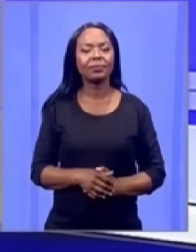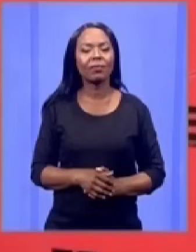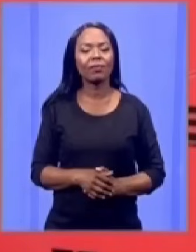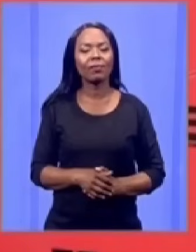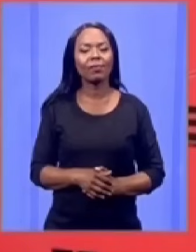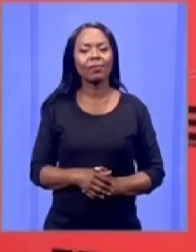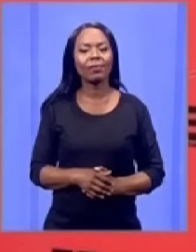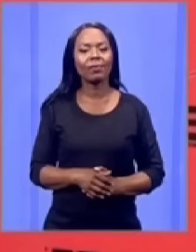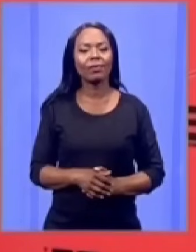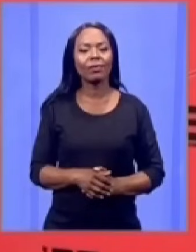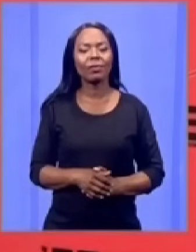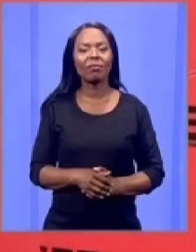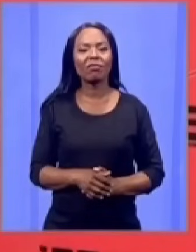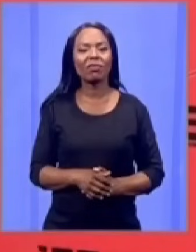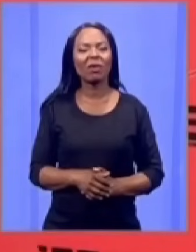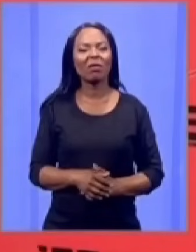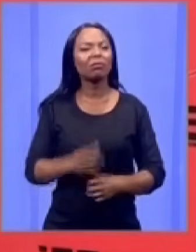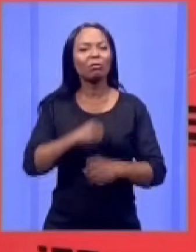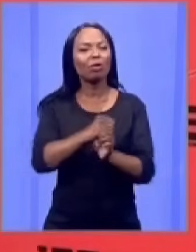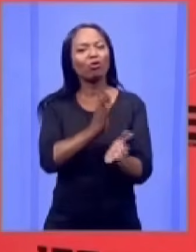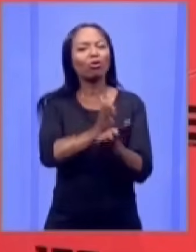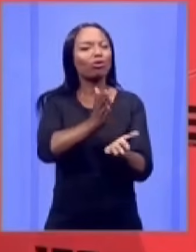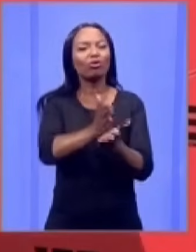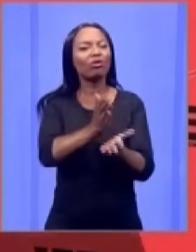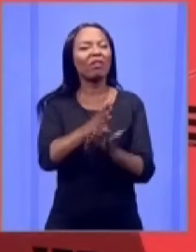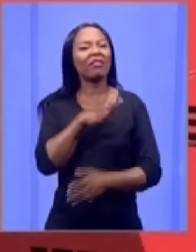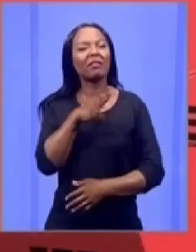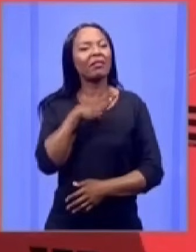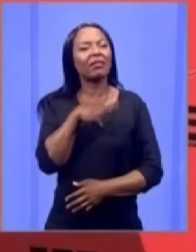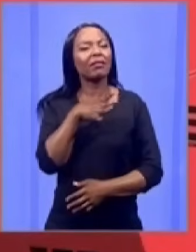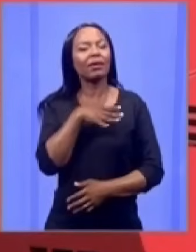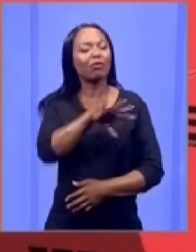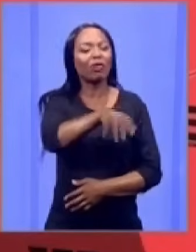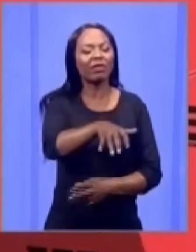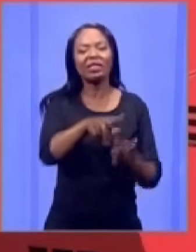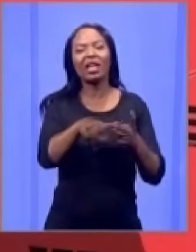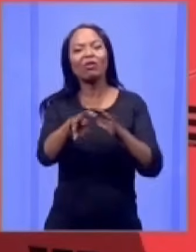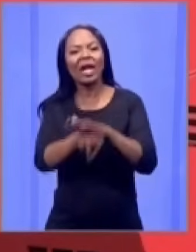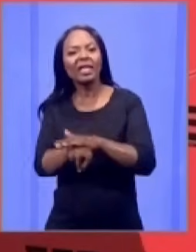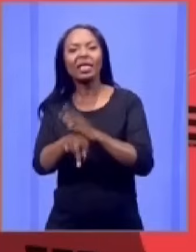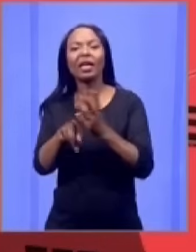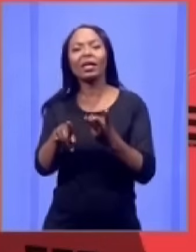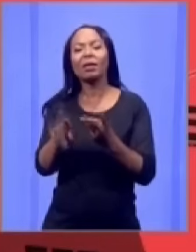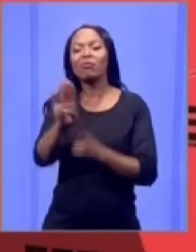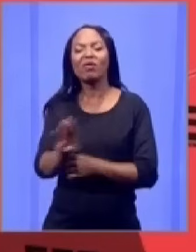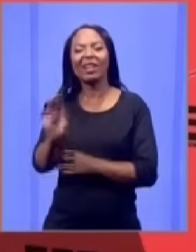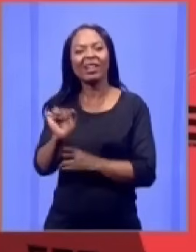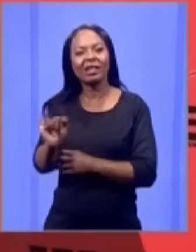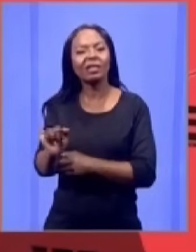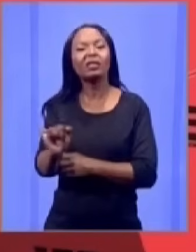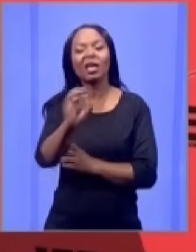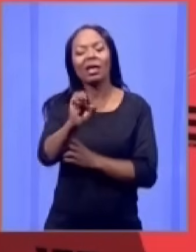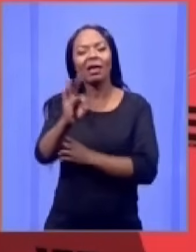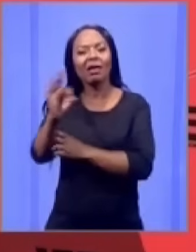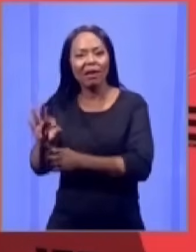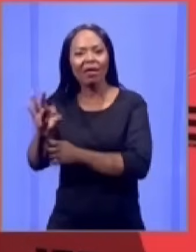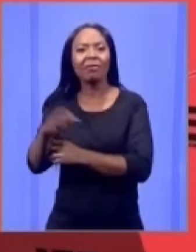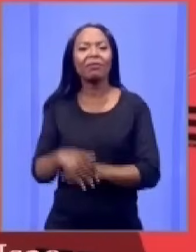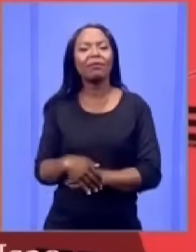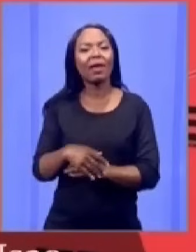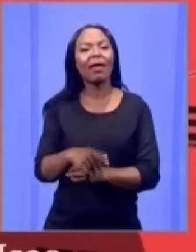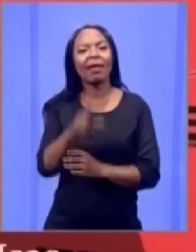So now we're just verifying that all the provinces, all the regions and all the sub-regions of the EFF have established what we call